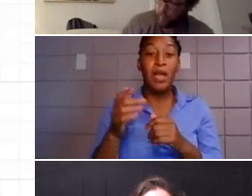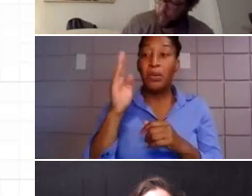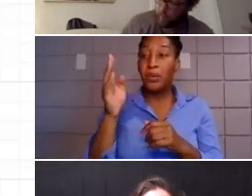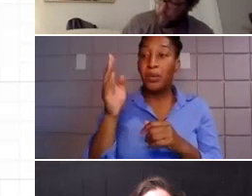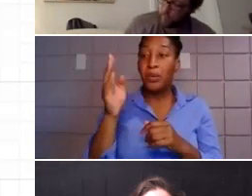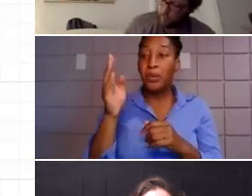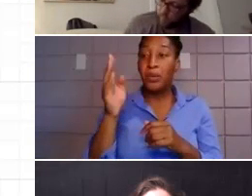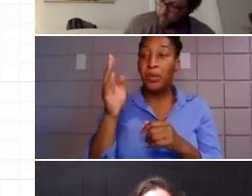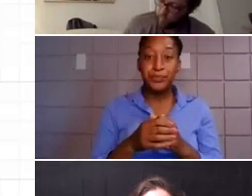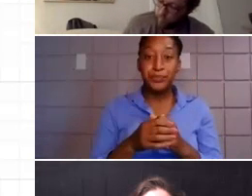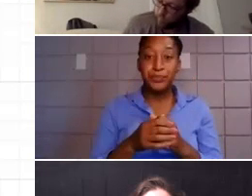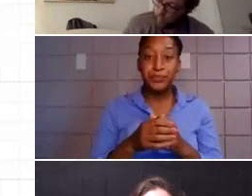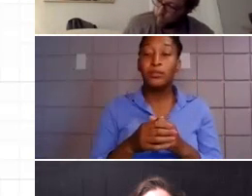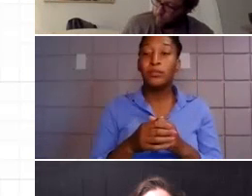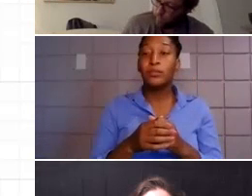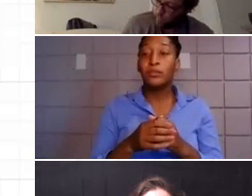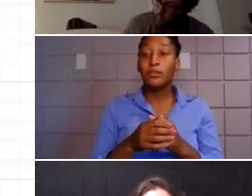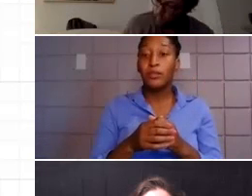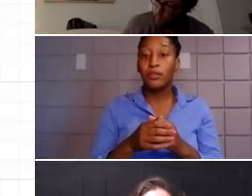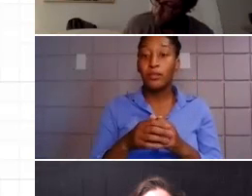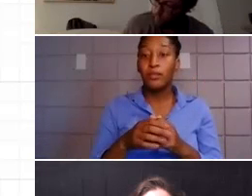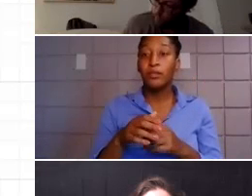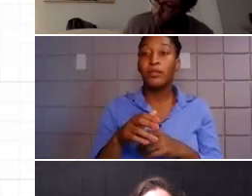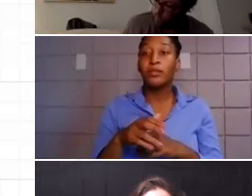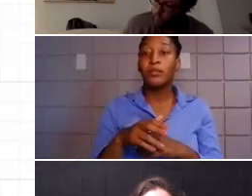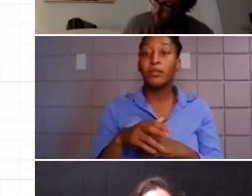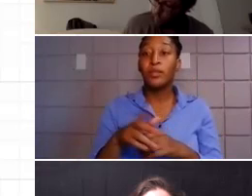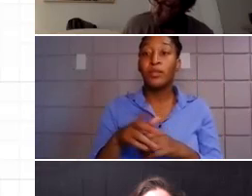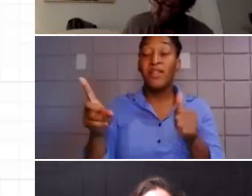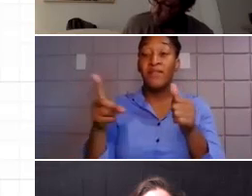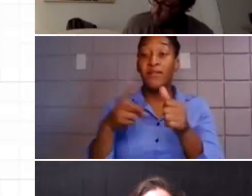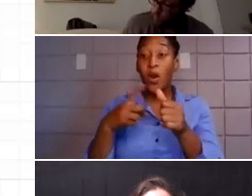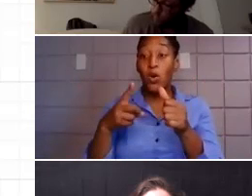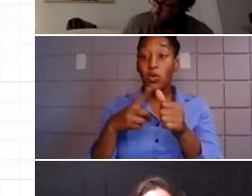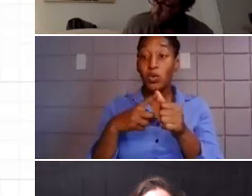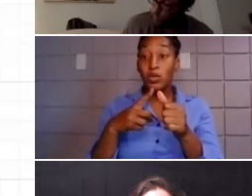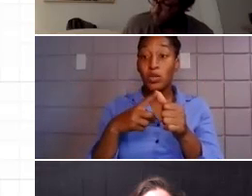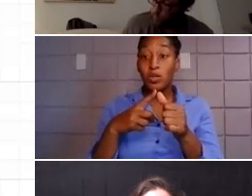I'm gonna do the 32.8 squared first. Okay,